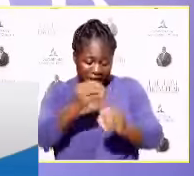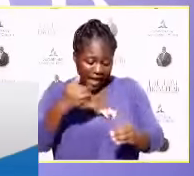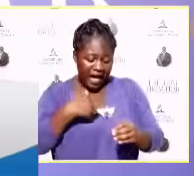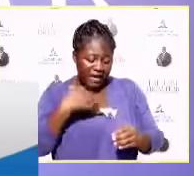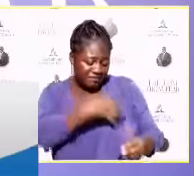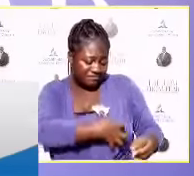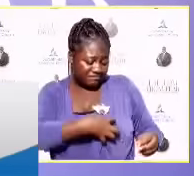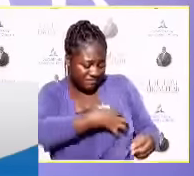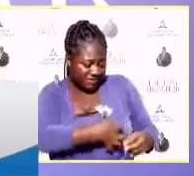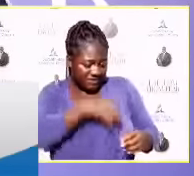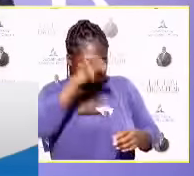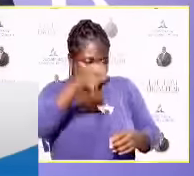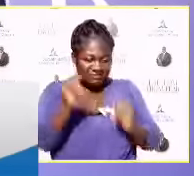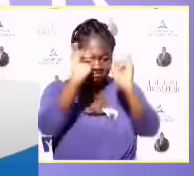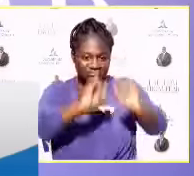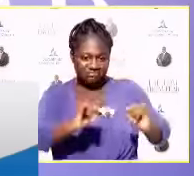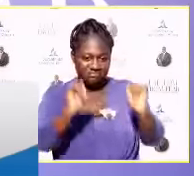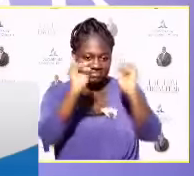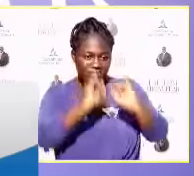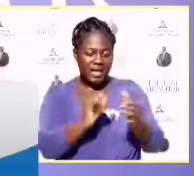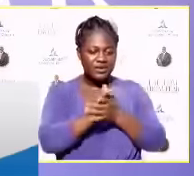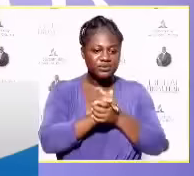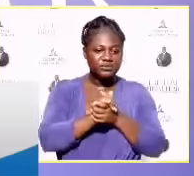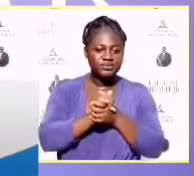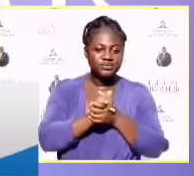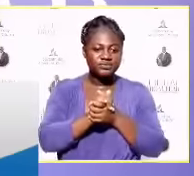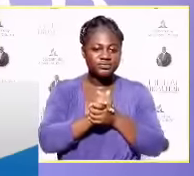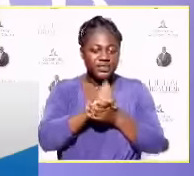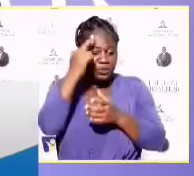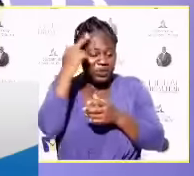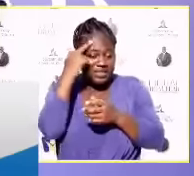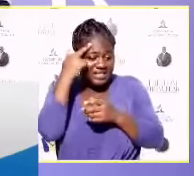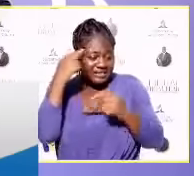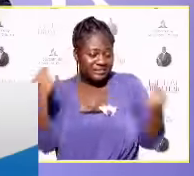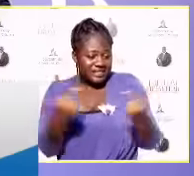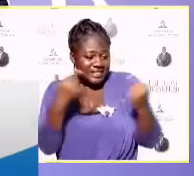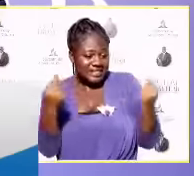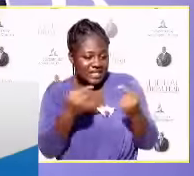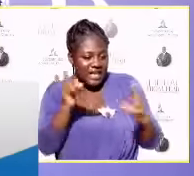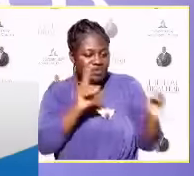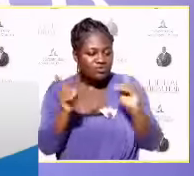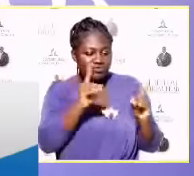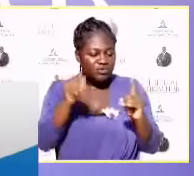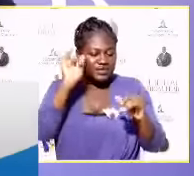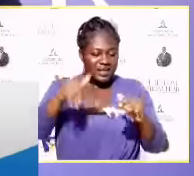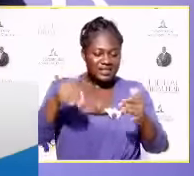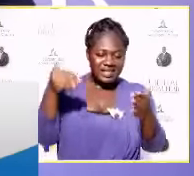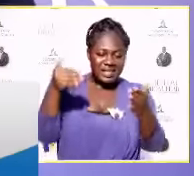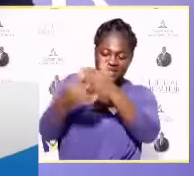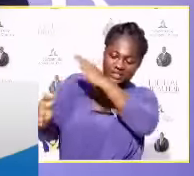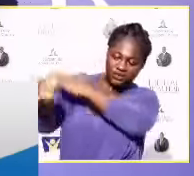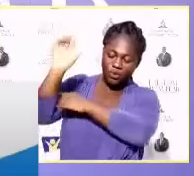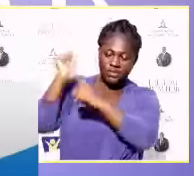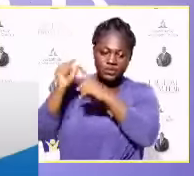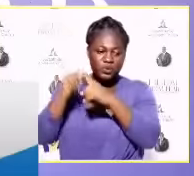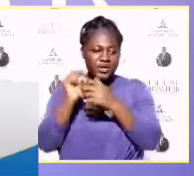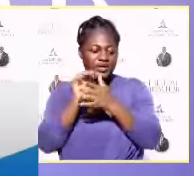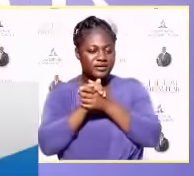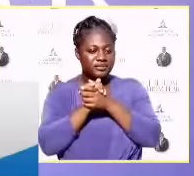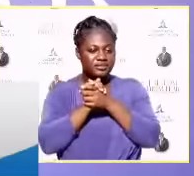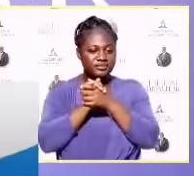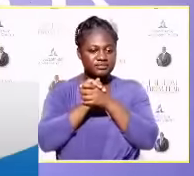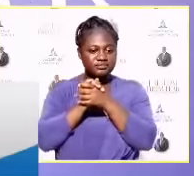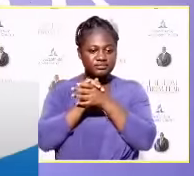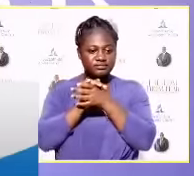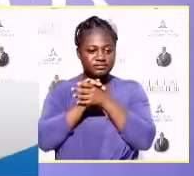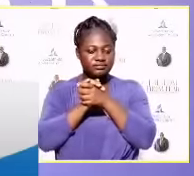Because the thing the person covets becomes what? an idol. If you say bi bia woni pa na ni bere